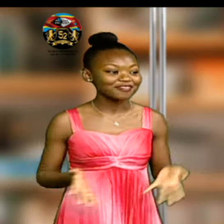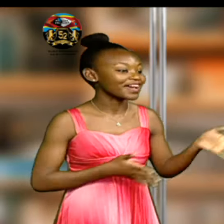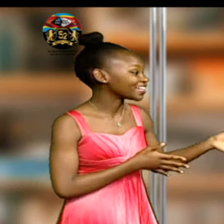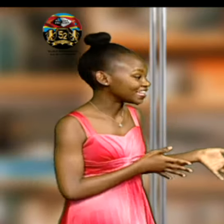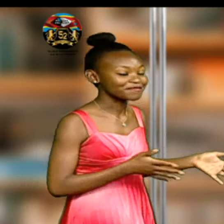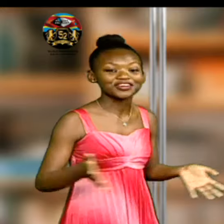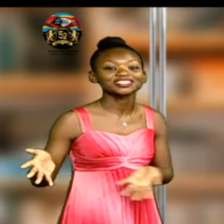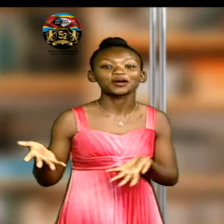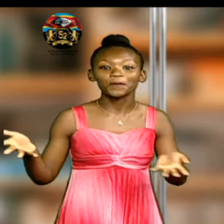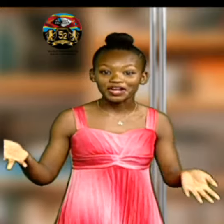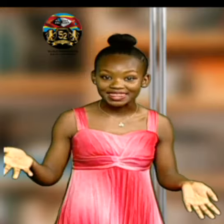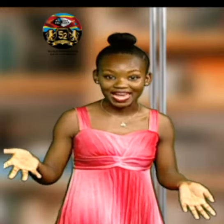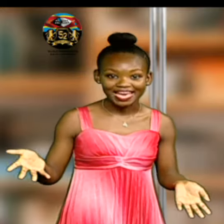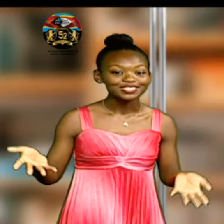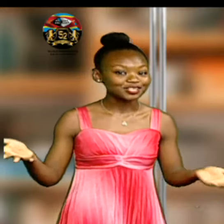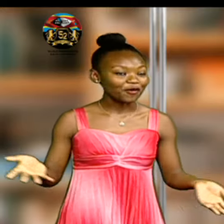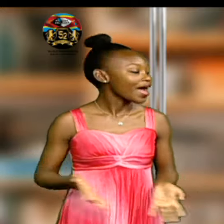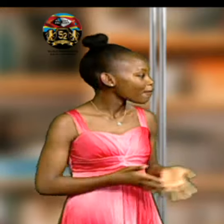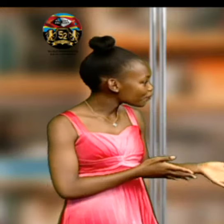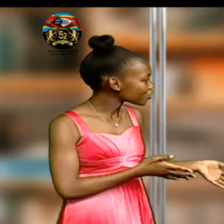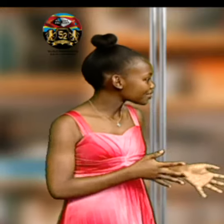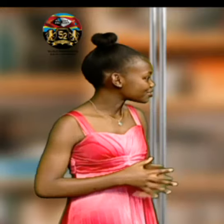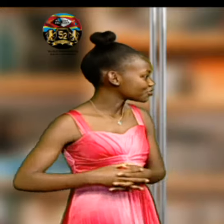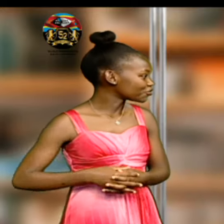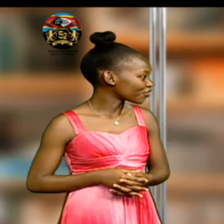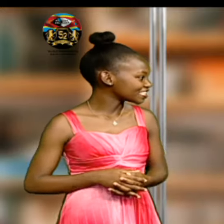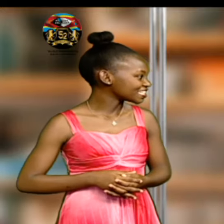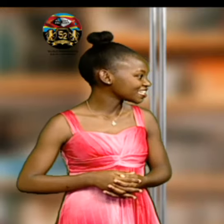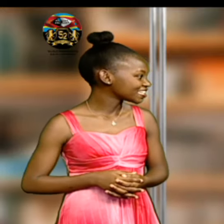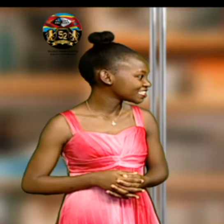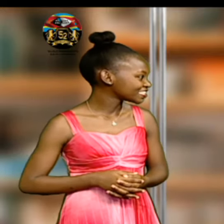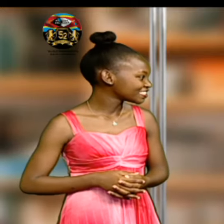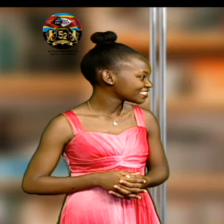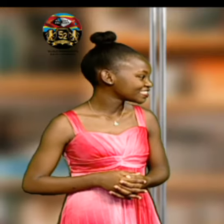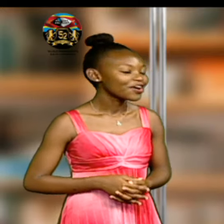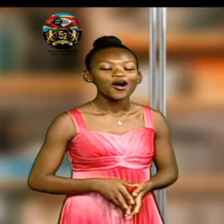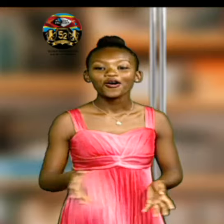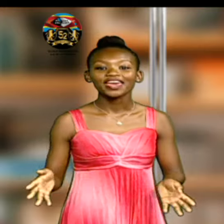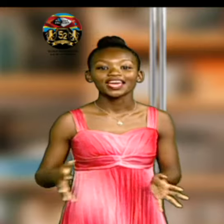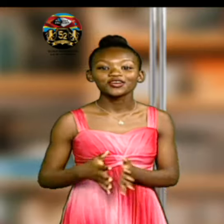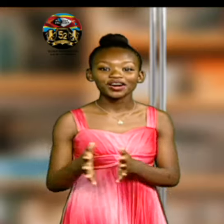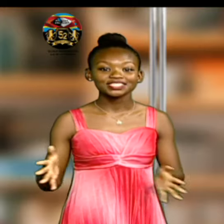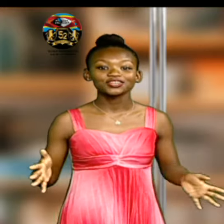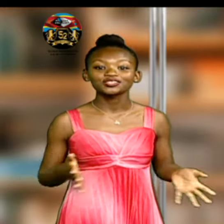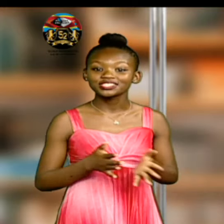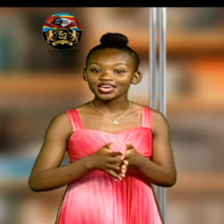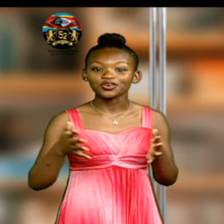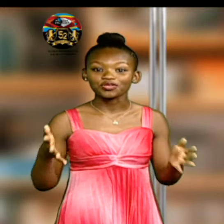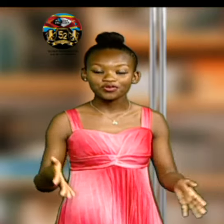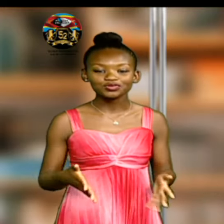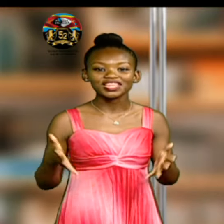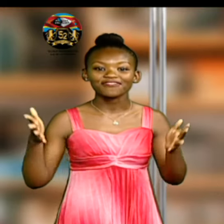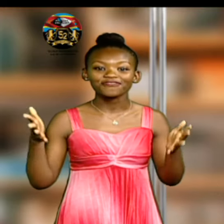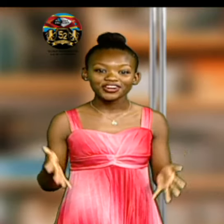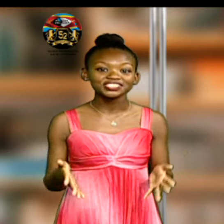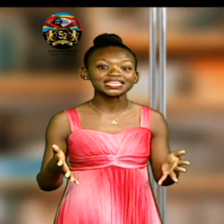day for my colleague because it's her birthday. So, happy birthday to you, Nogwazi. Thank you very much, Lerato. Okay, Nogwazi is going to take you